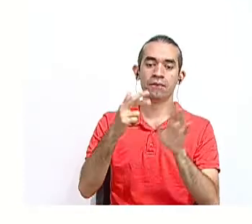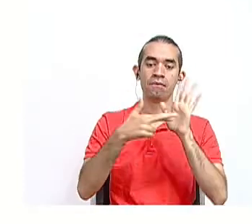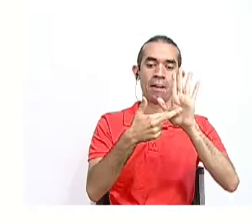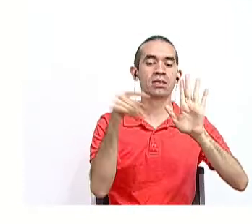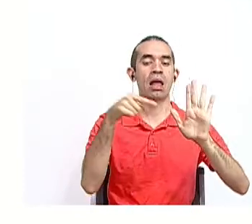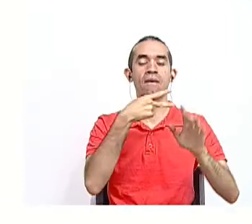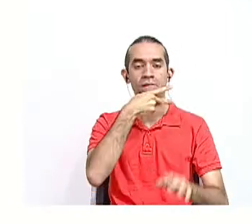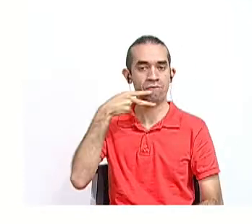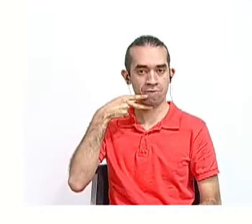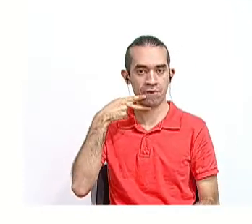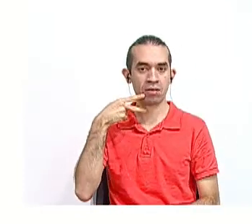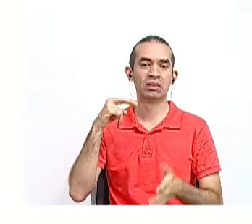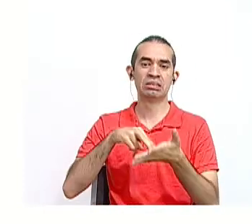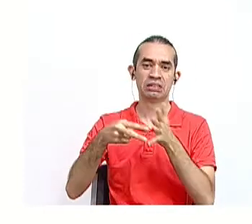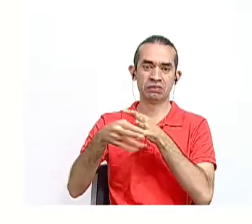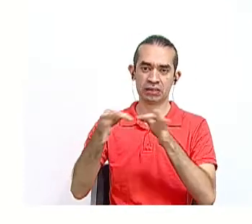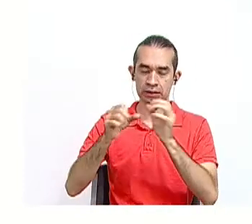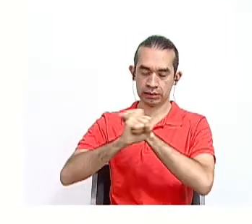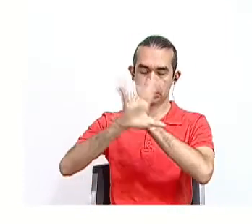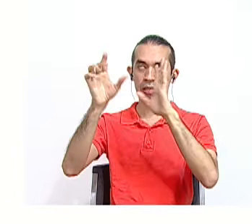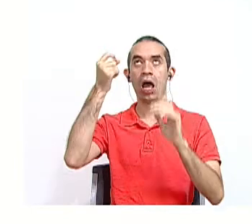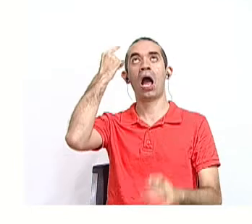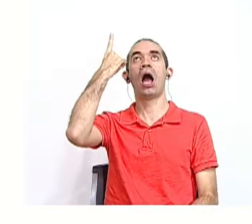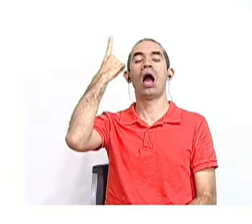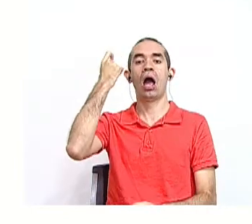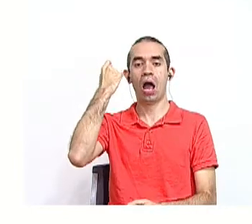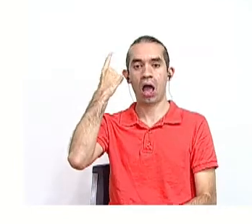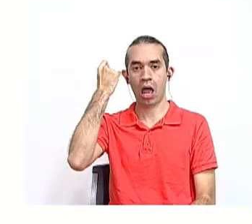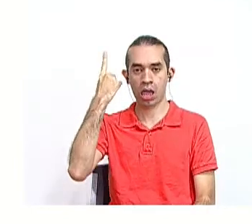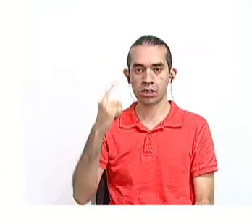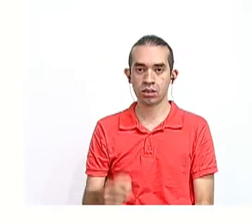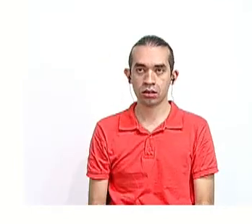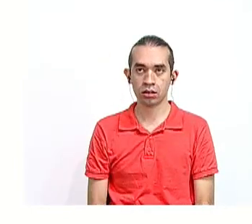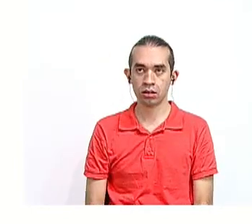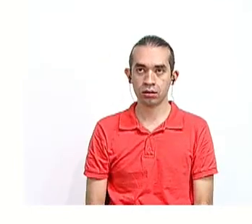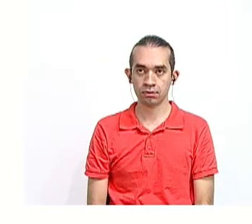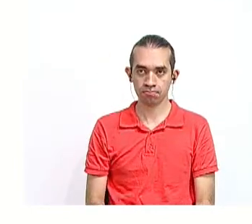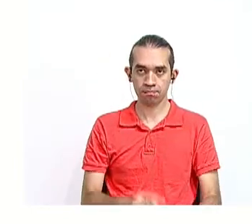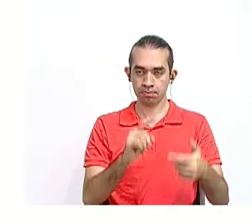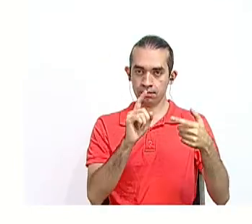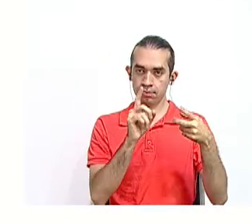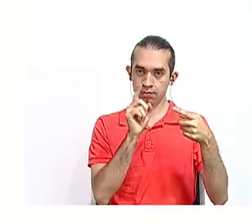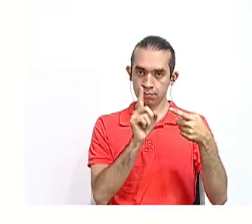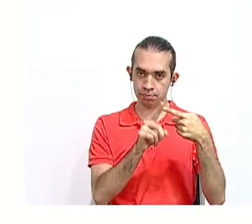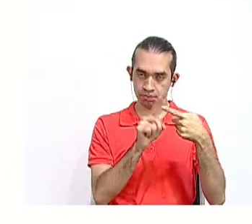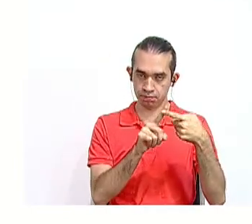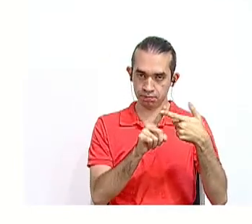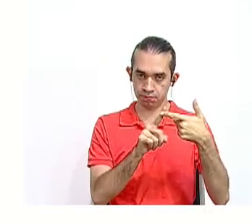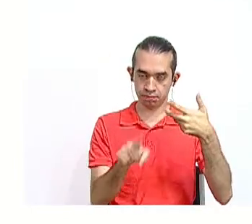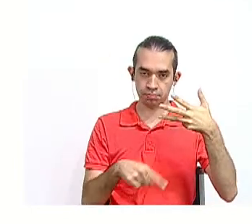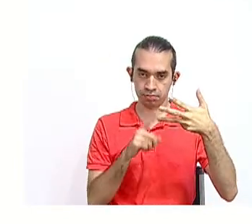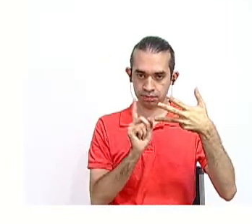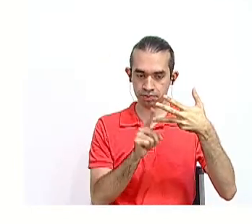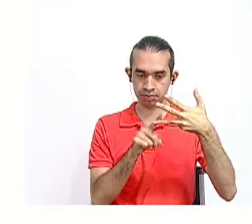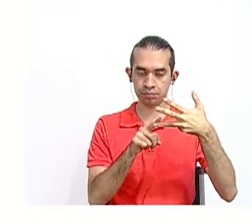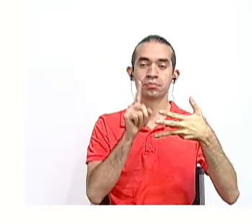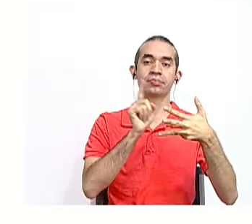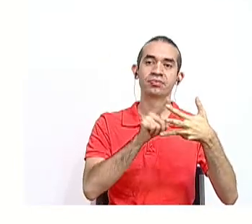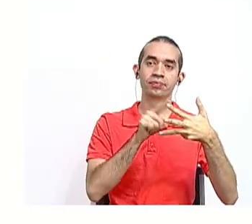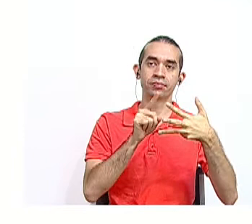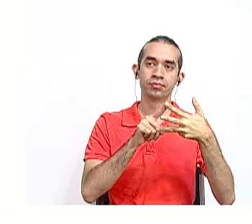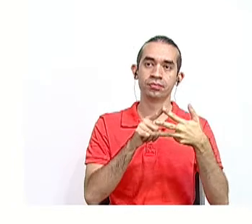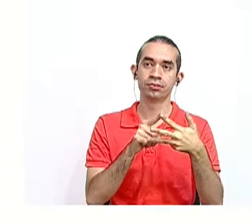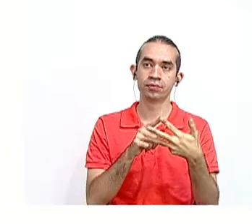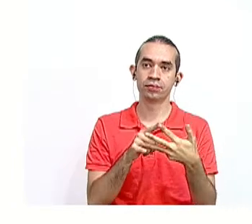bring clearly before the mind. But I want you to look at the definitions 2 and 4. Number 2 says